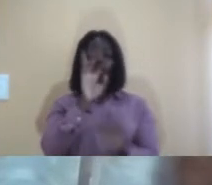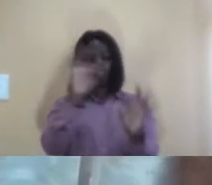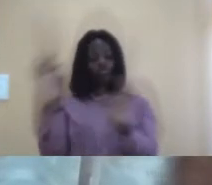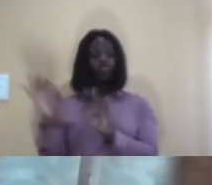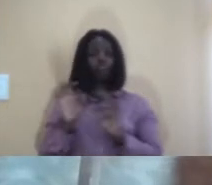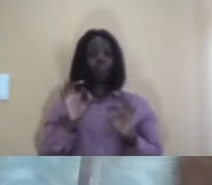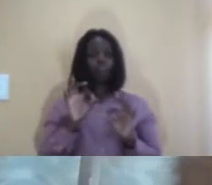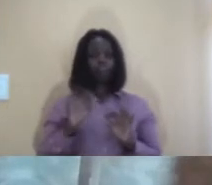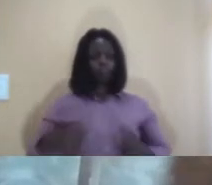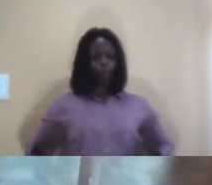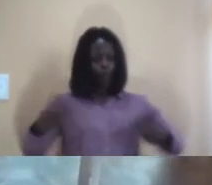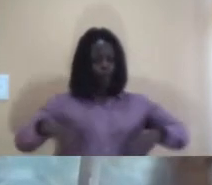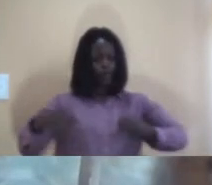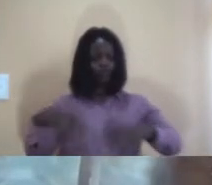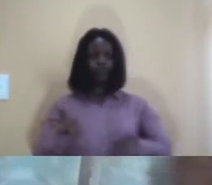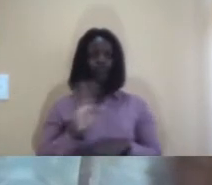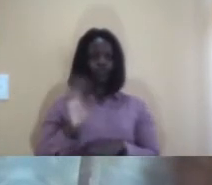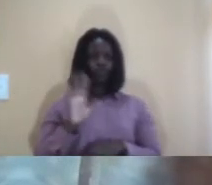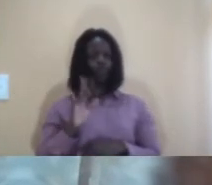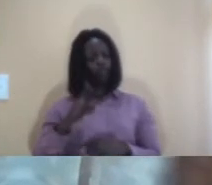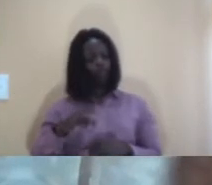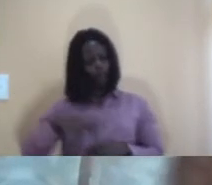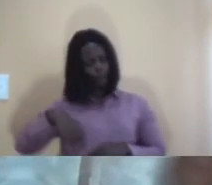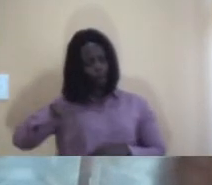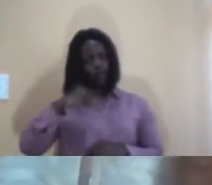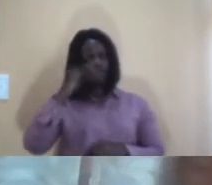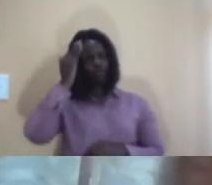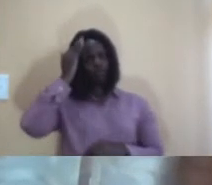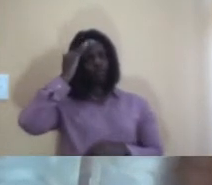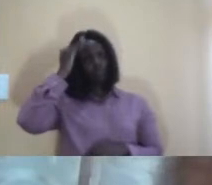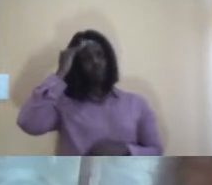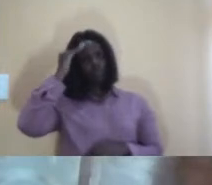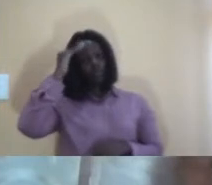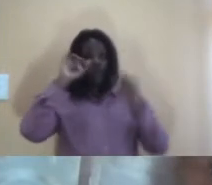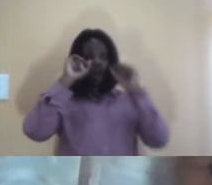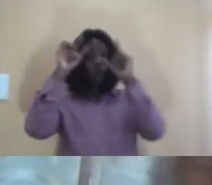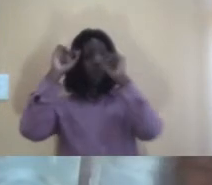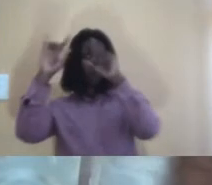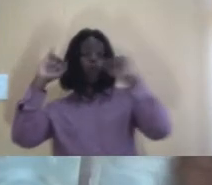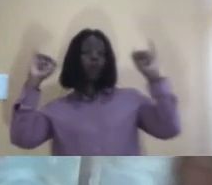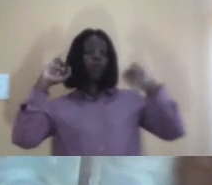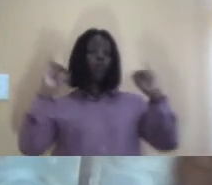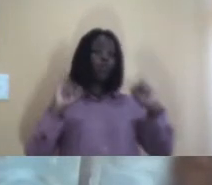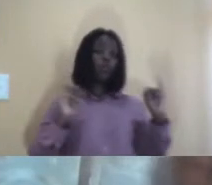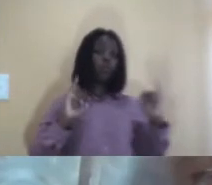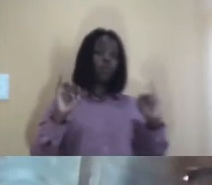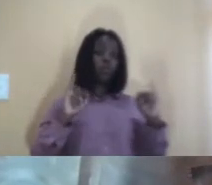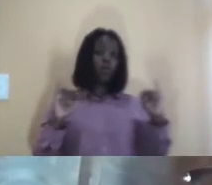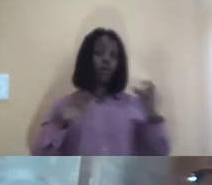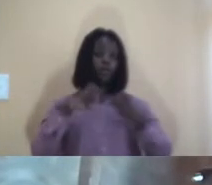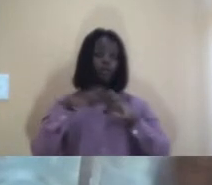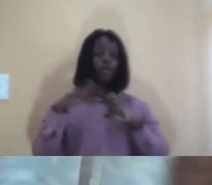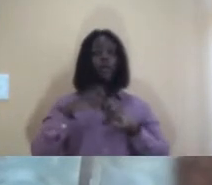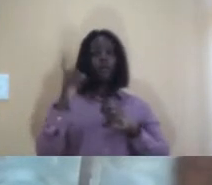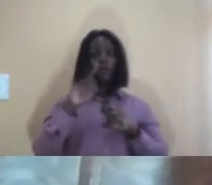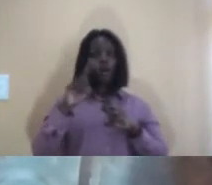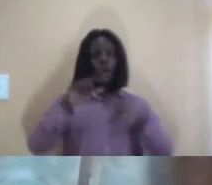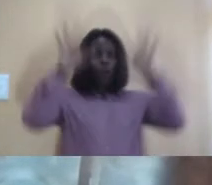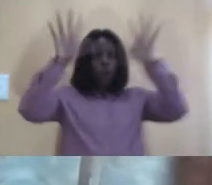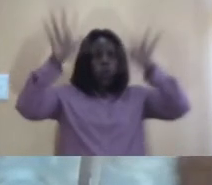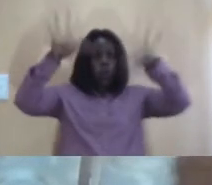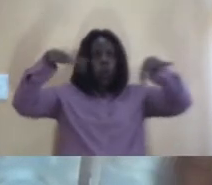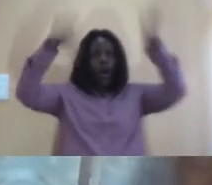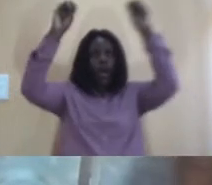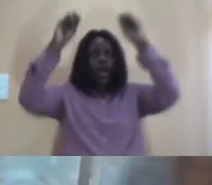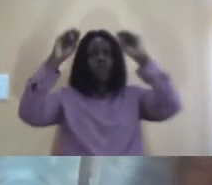efficiently. As we are all aware that we are currently faced with a serious threat of drought.